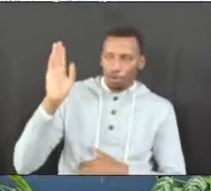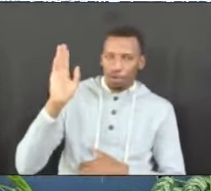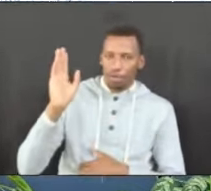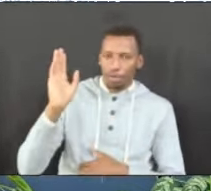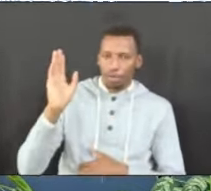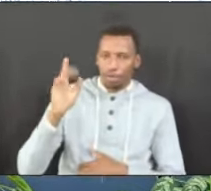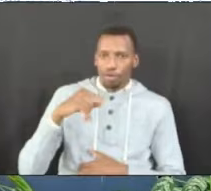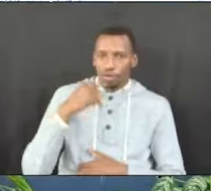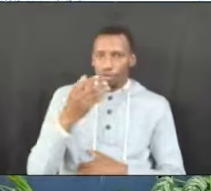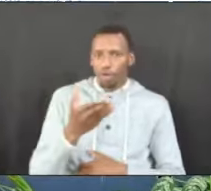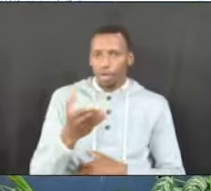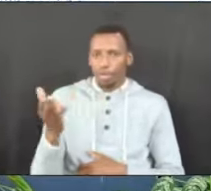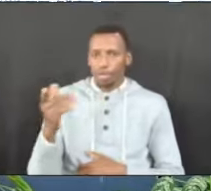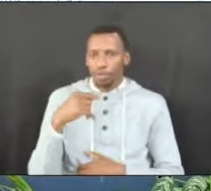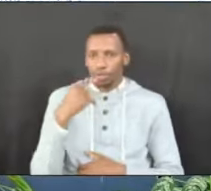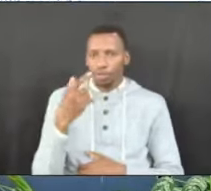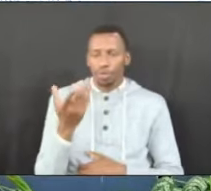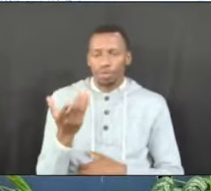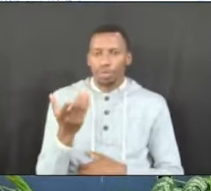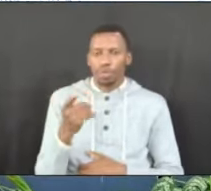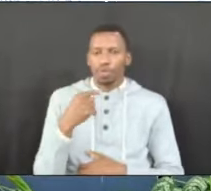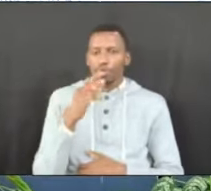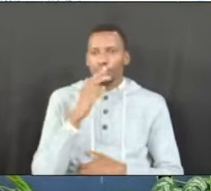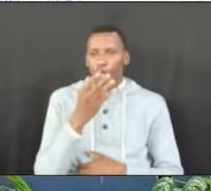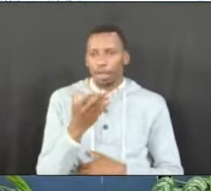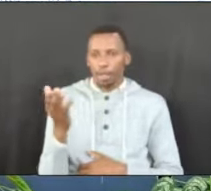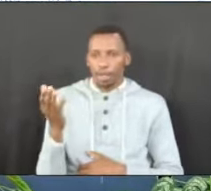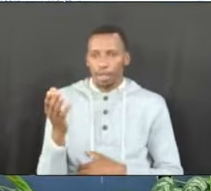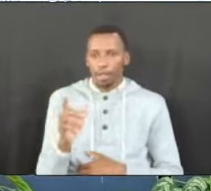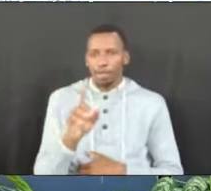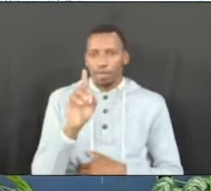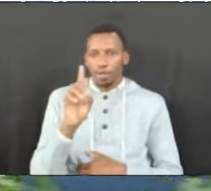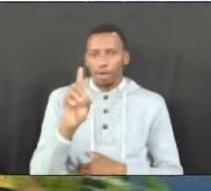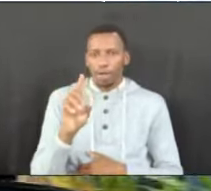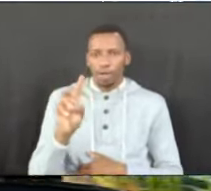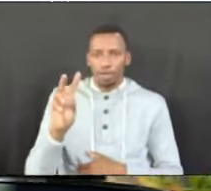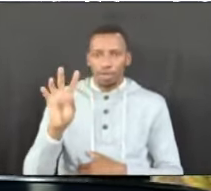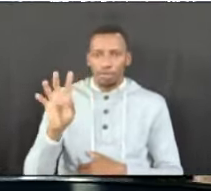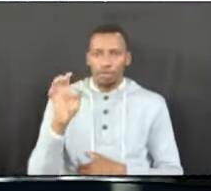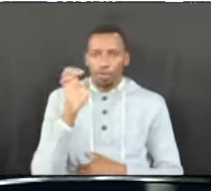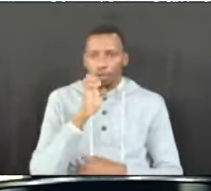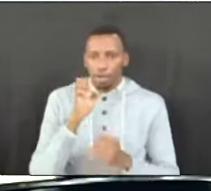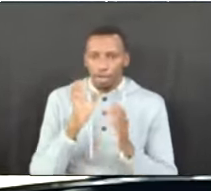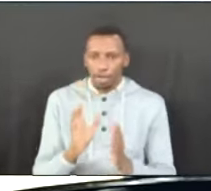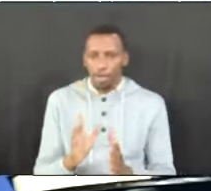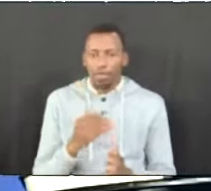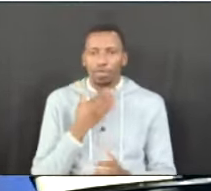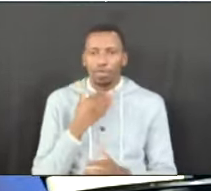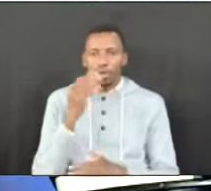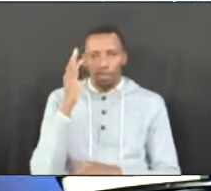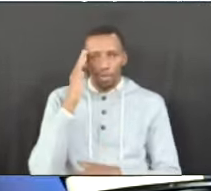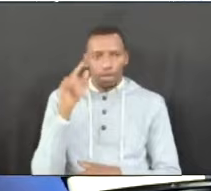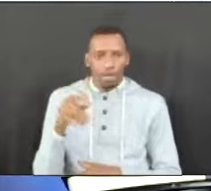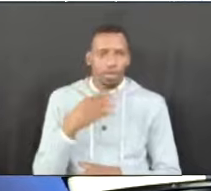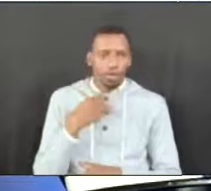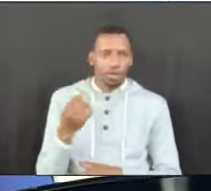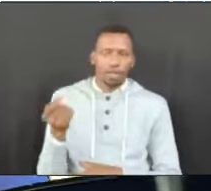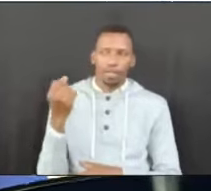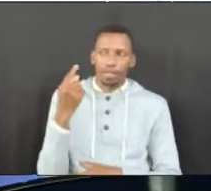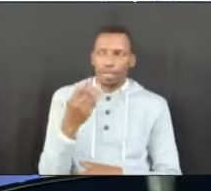are these guys? Who are they? One of the 24 elders was curious. He wanted to understand